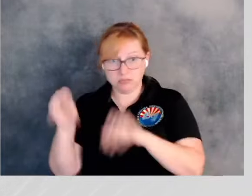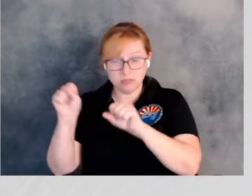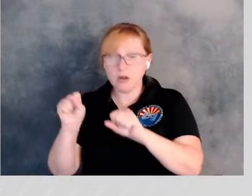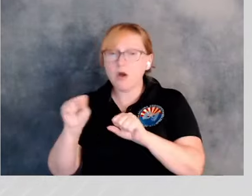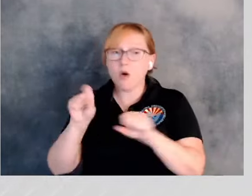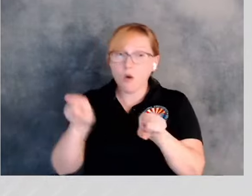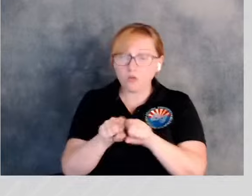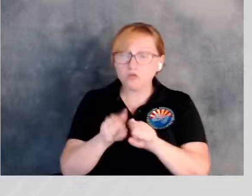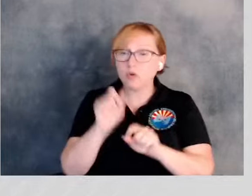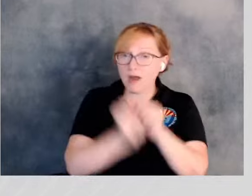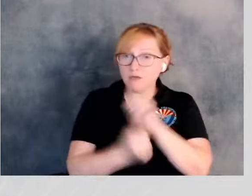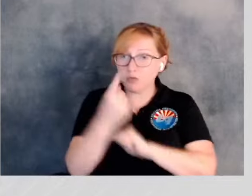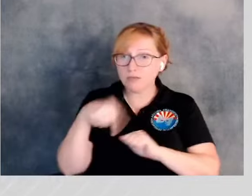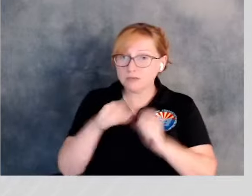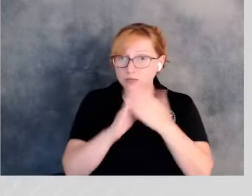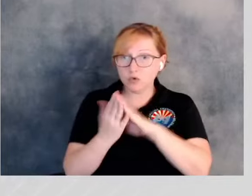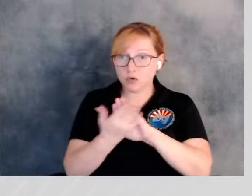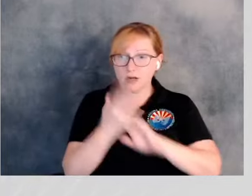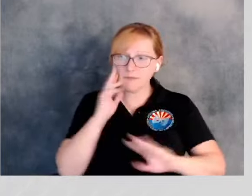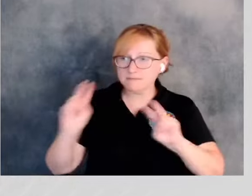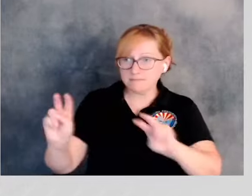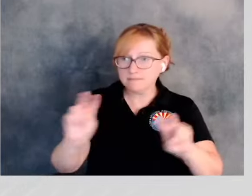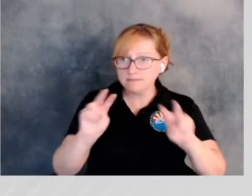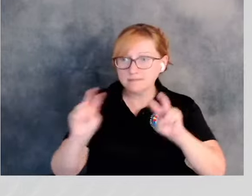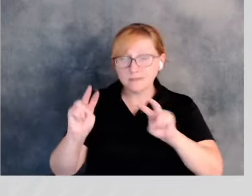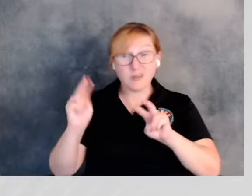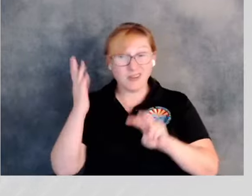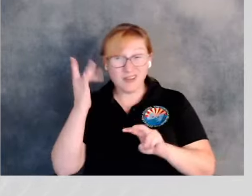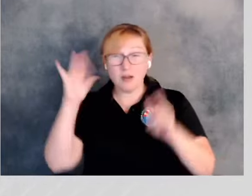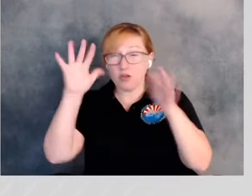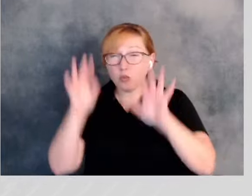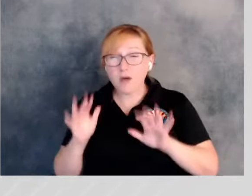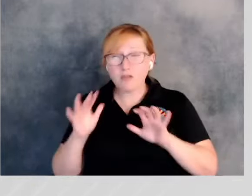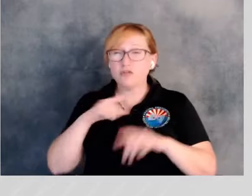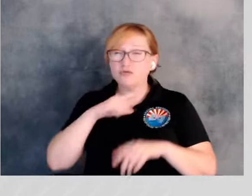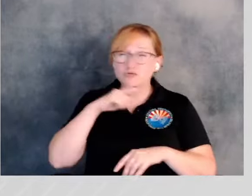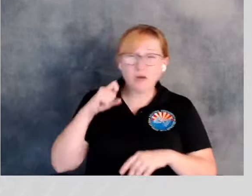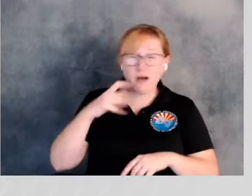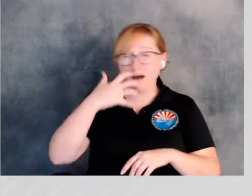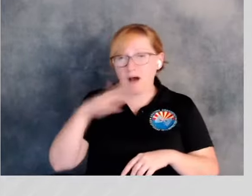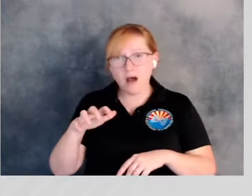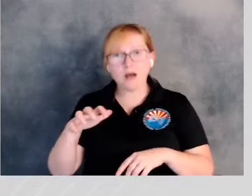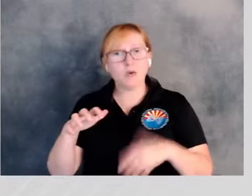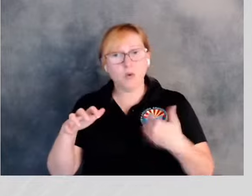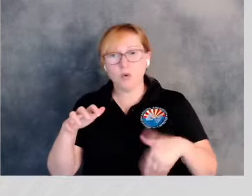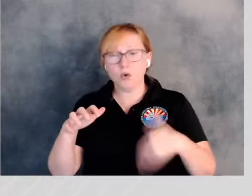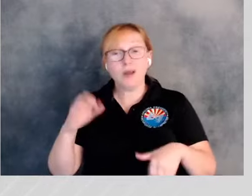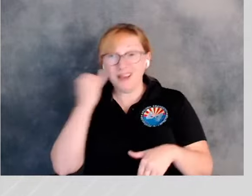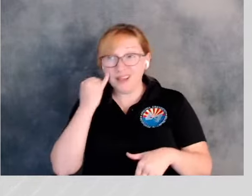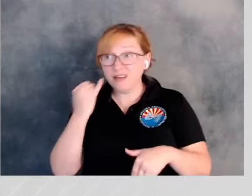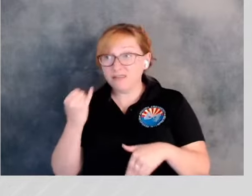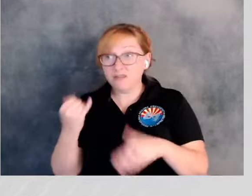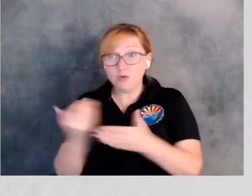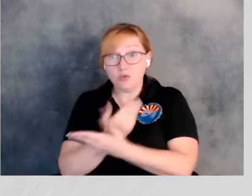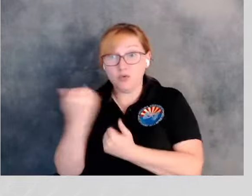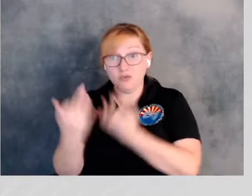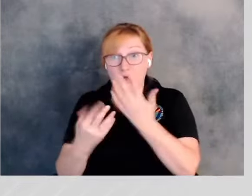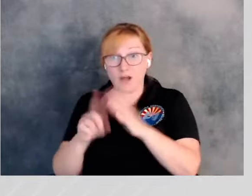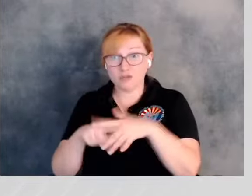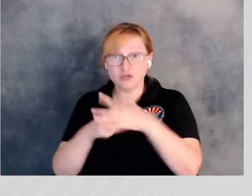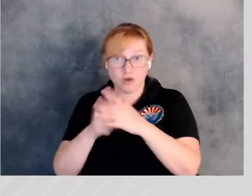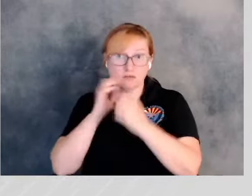because the conditions can continue to be such that if we had another start, it could be off to the races again. So